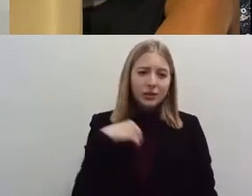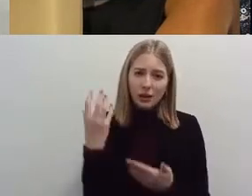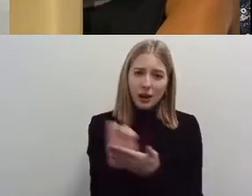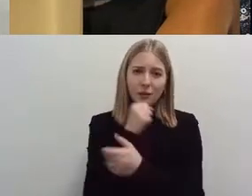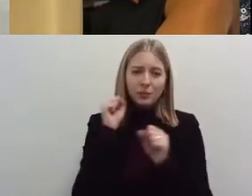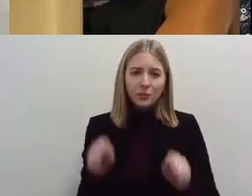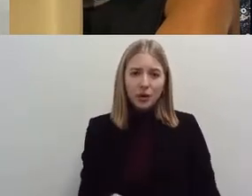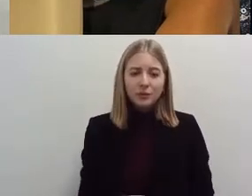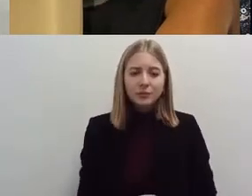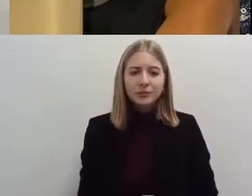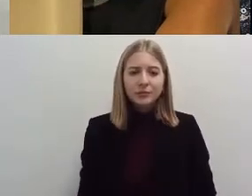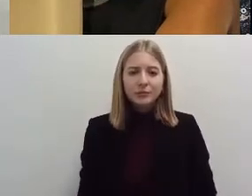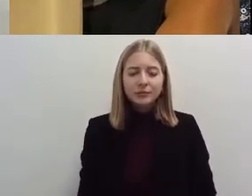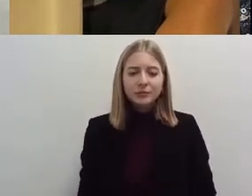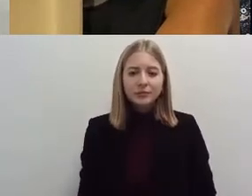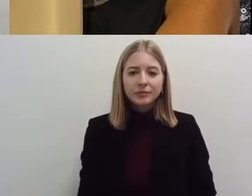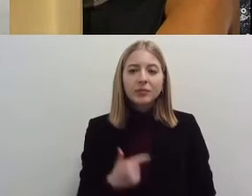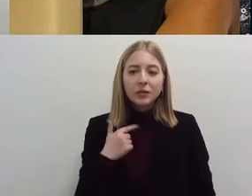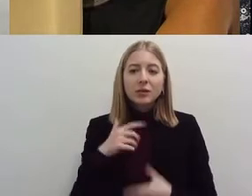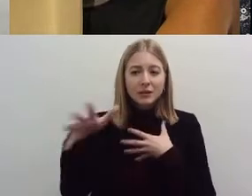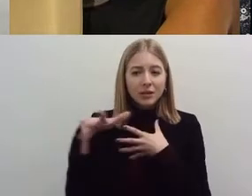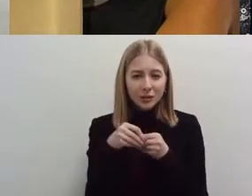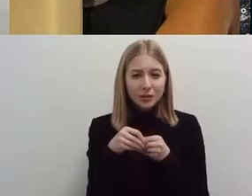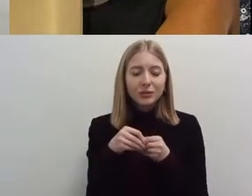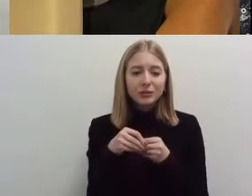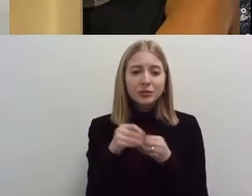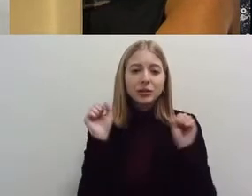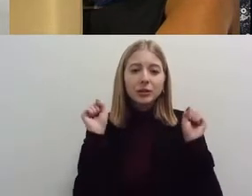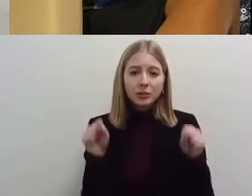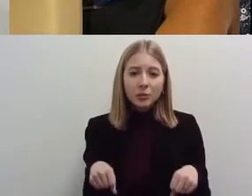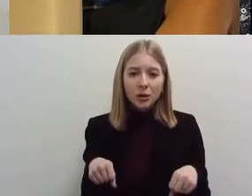or a big teenager till 17 years old in a center.